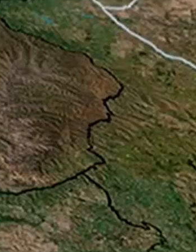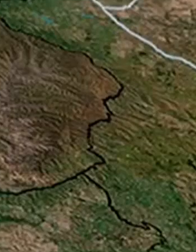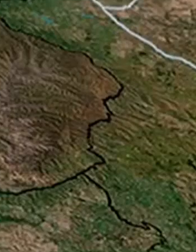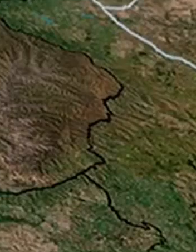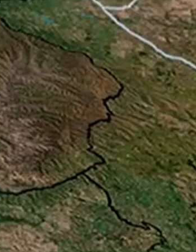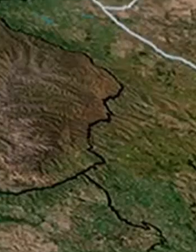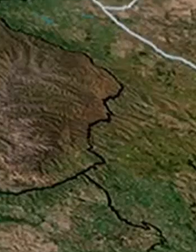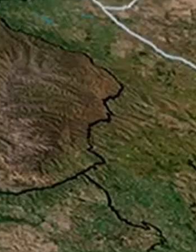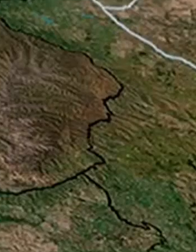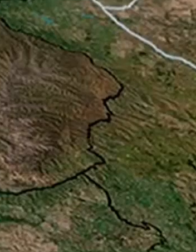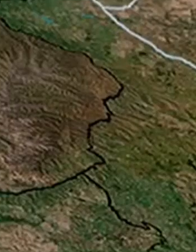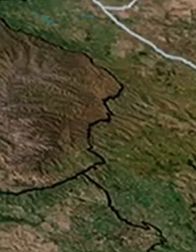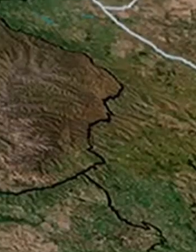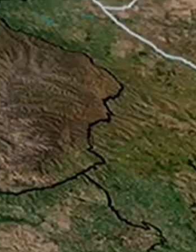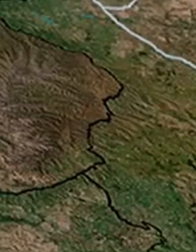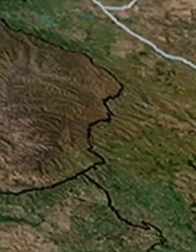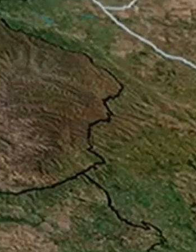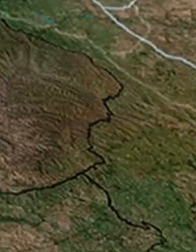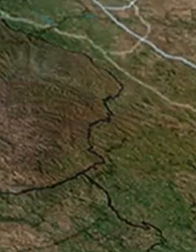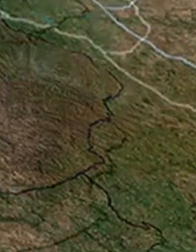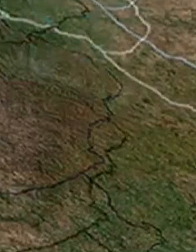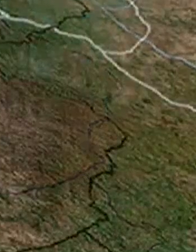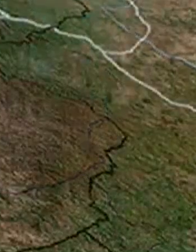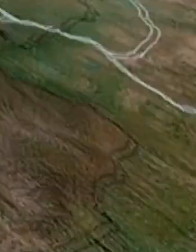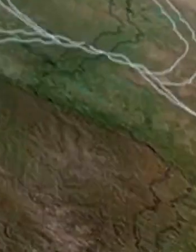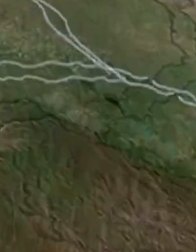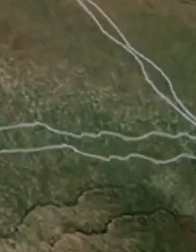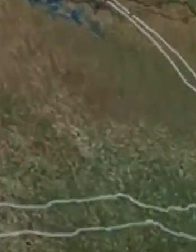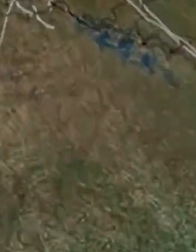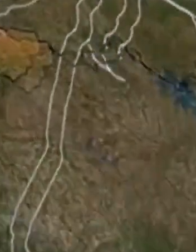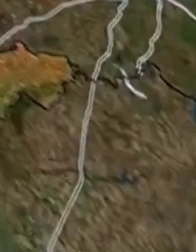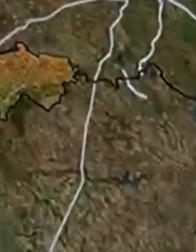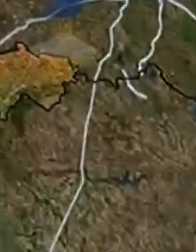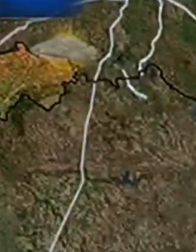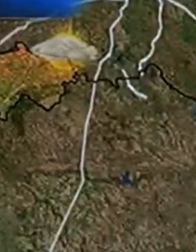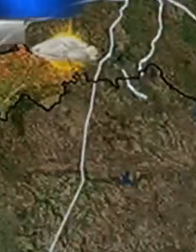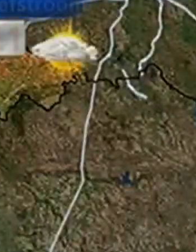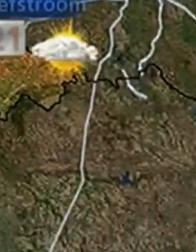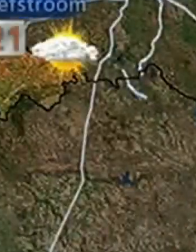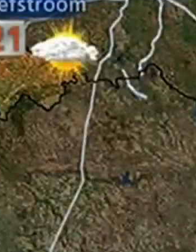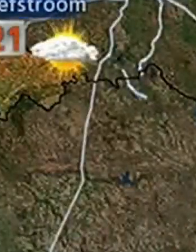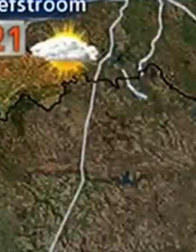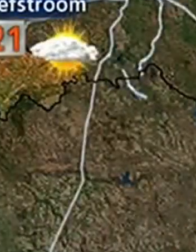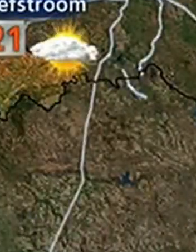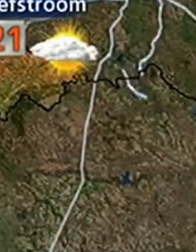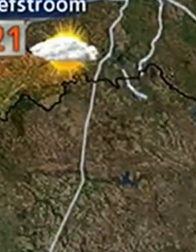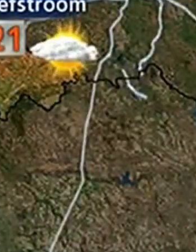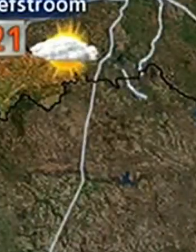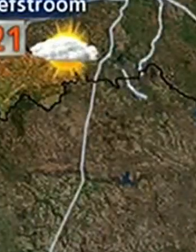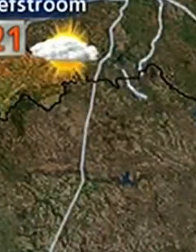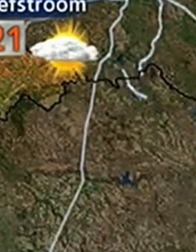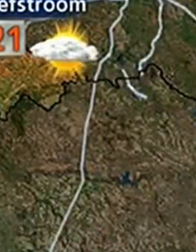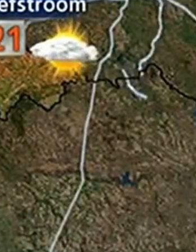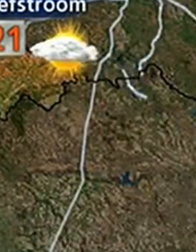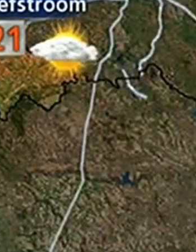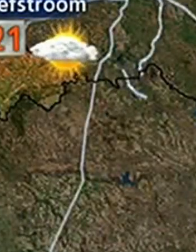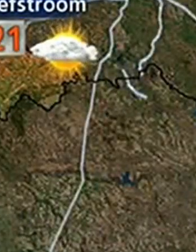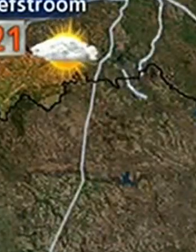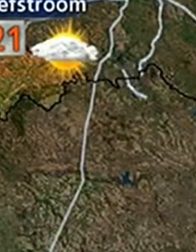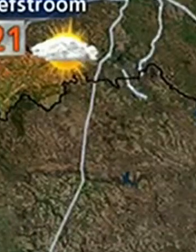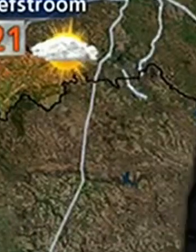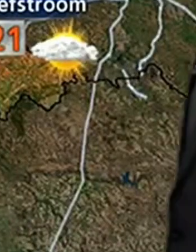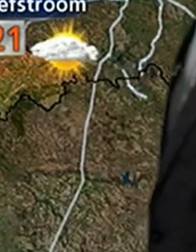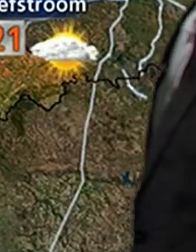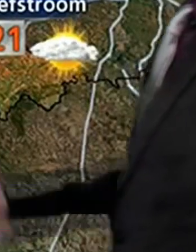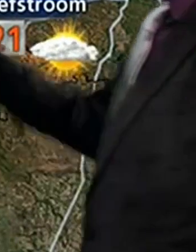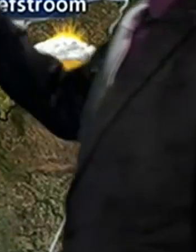la ka Moswane le a tonya ka bo Frankfurt o tsena bela ka bo Bethlehem ga re di kharitlela ga botsana fela ka dikarolong tsa ka Northwest magagesho le go bona go laetsa go tlabe go tshidifetse